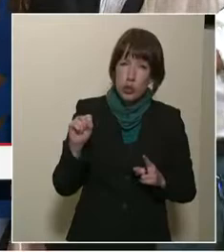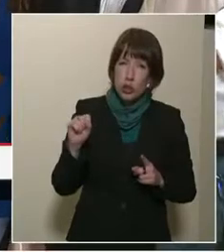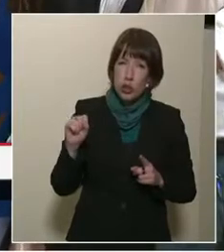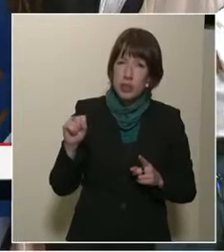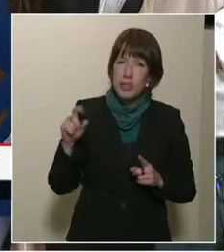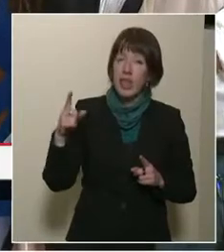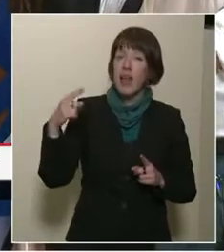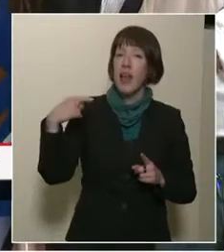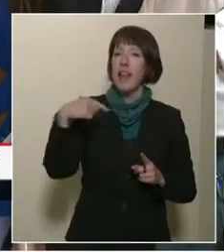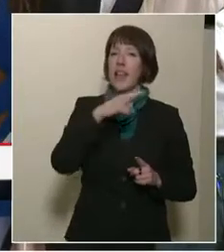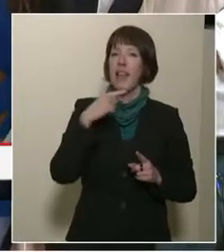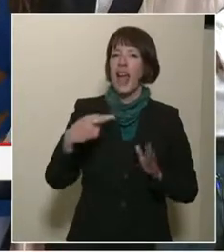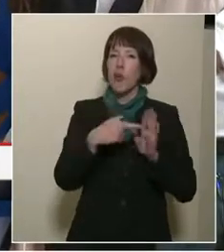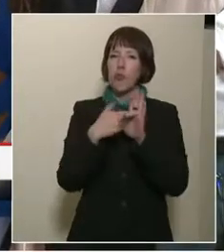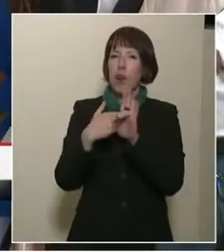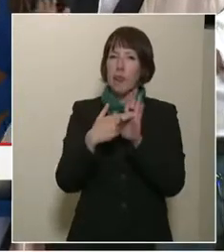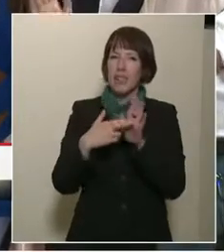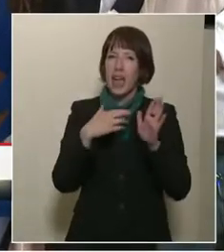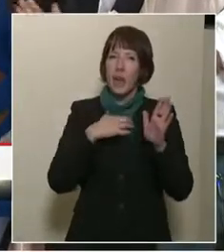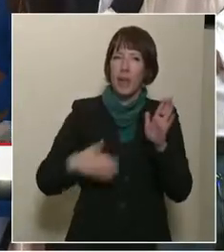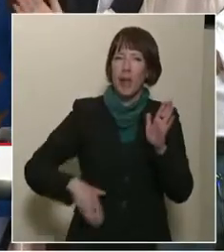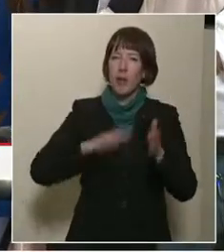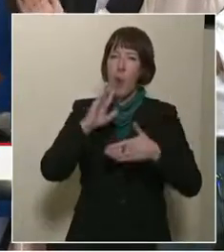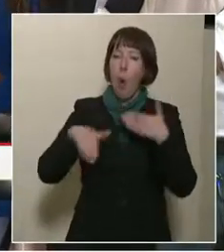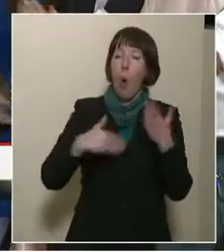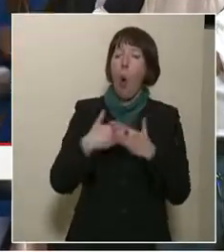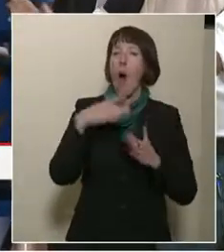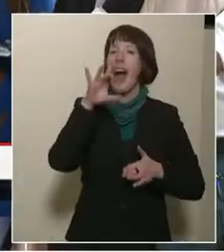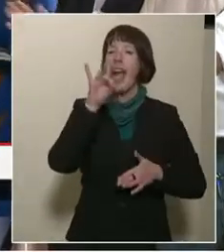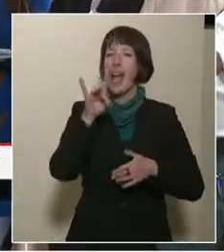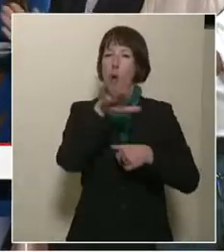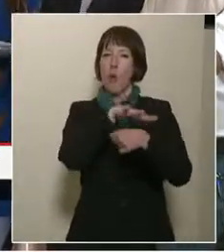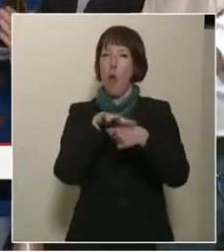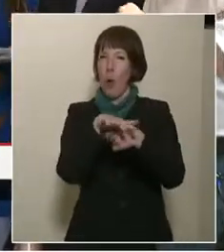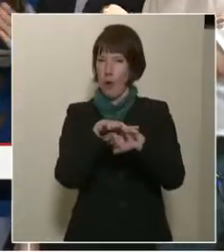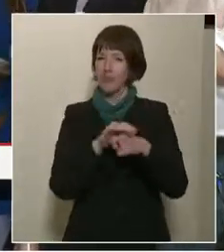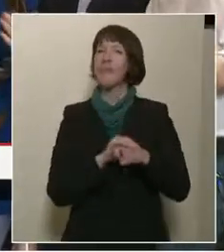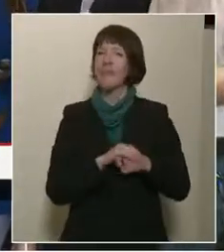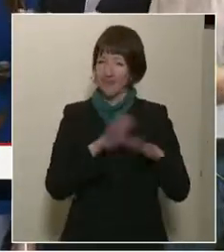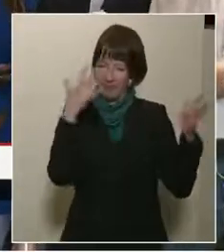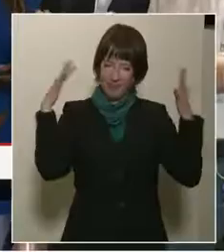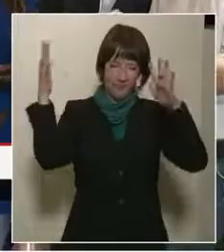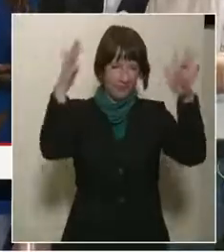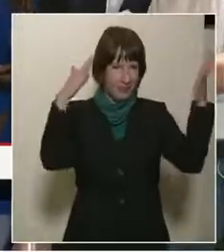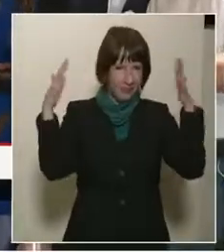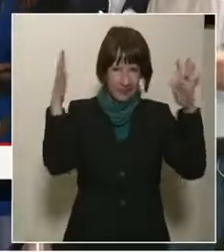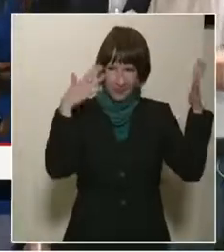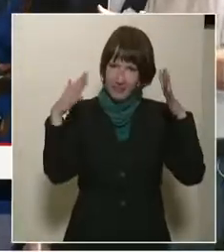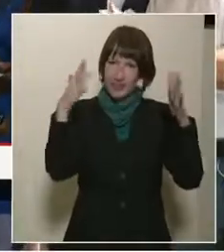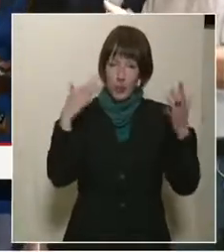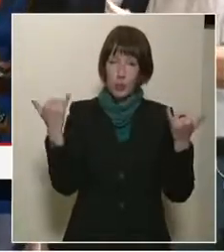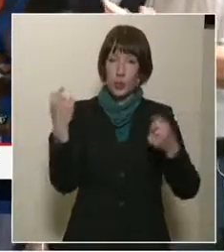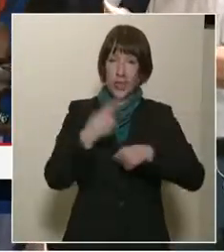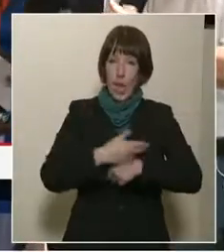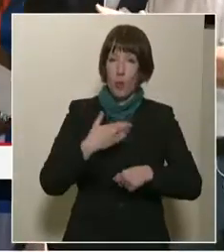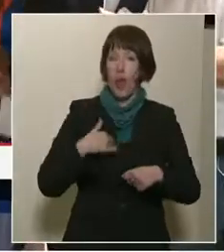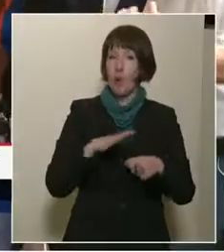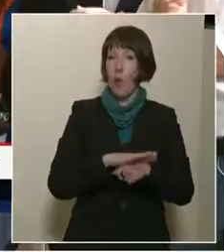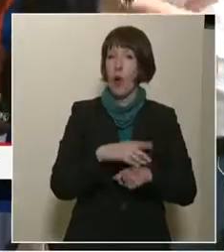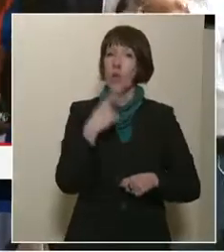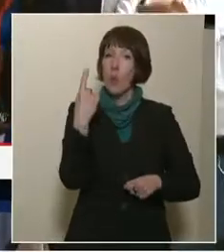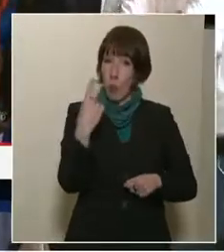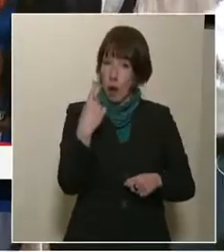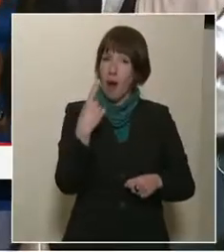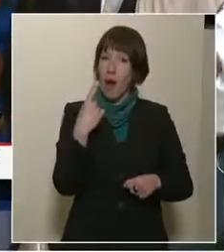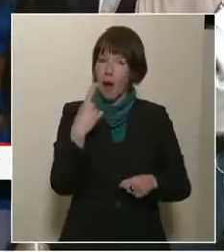mayor's representatives in all 8 wards. And today we are joined by Ward 1